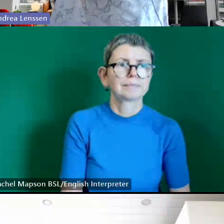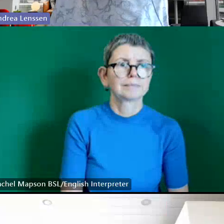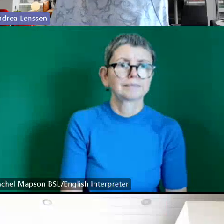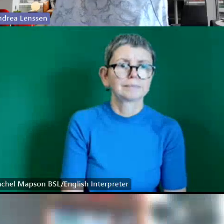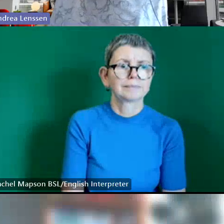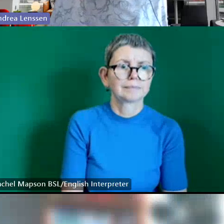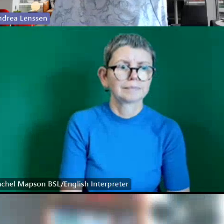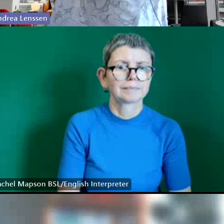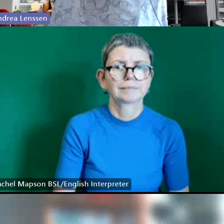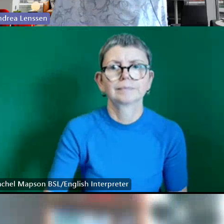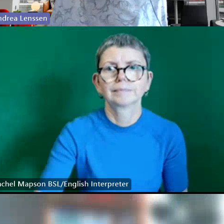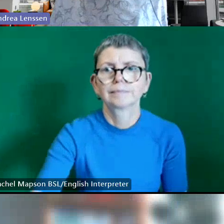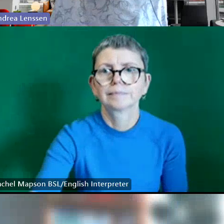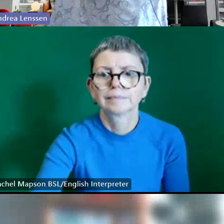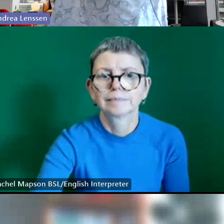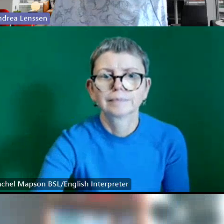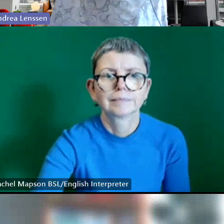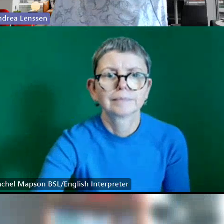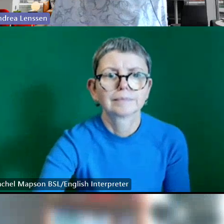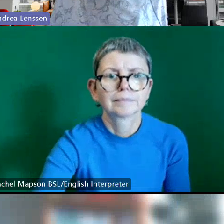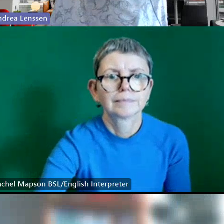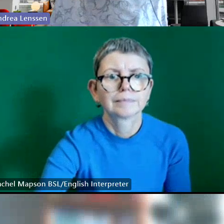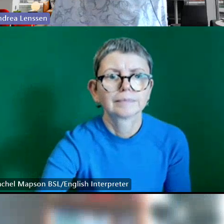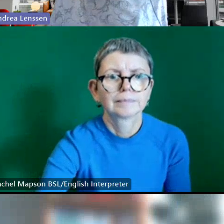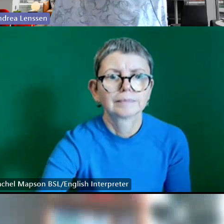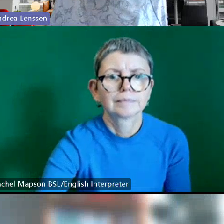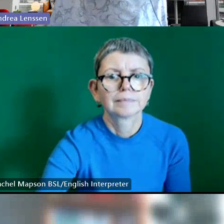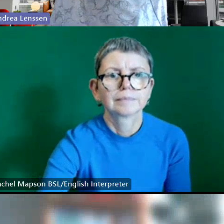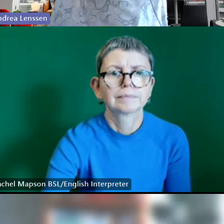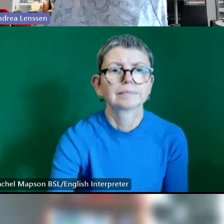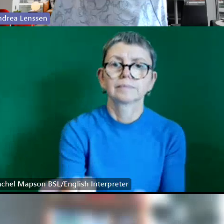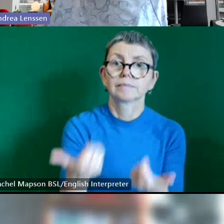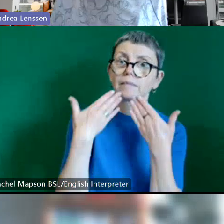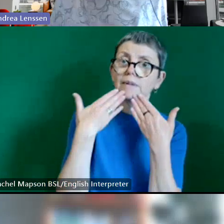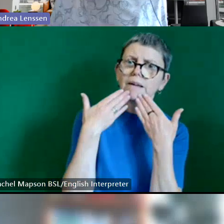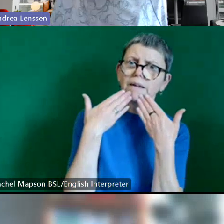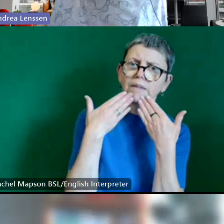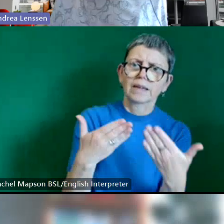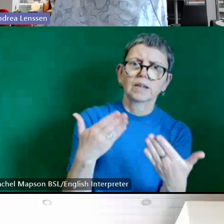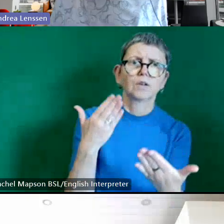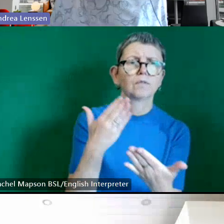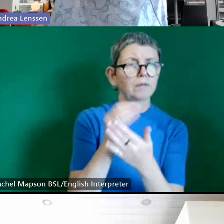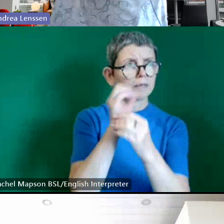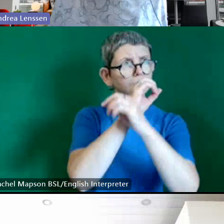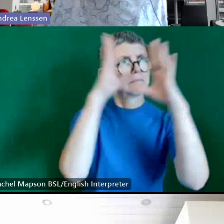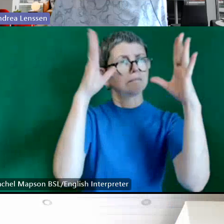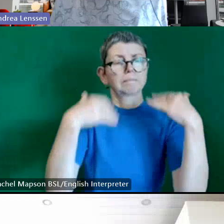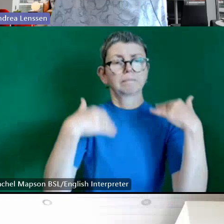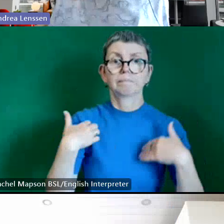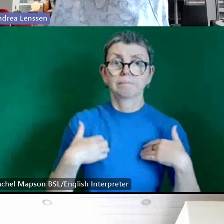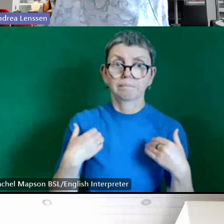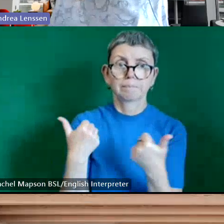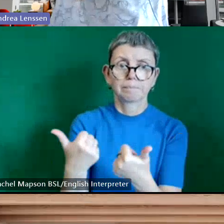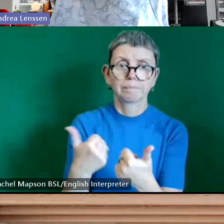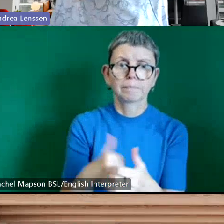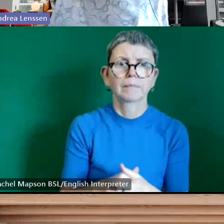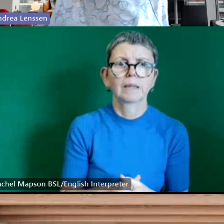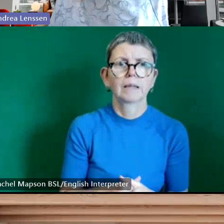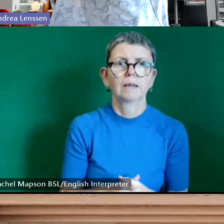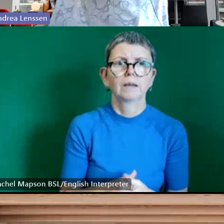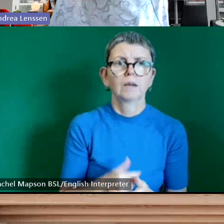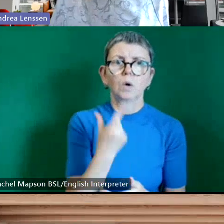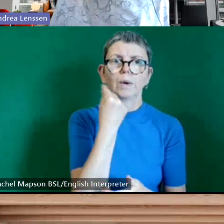Gwinnetta, thank you so much. That was so insightful. Thank you ever so much and so fascinating. We can stop